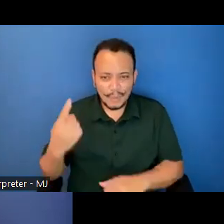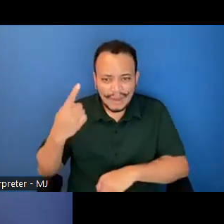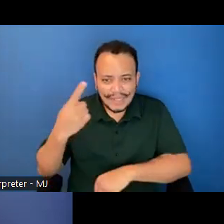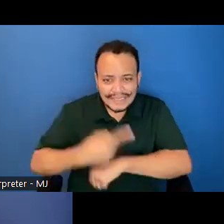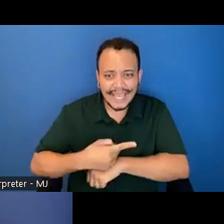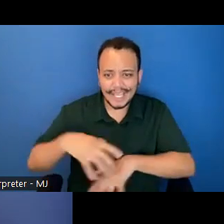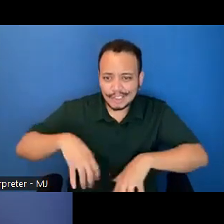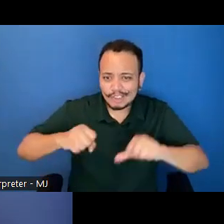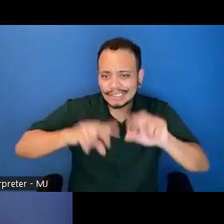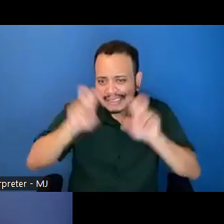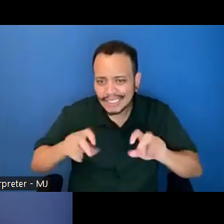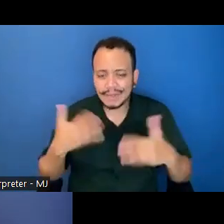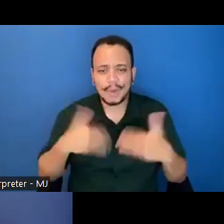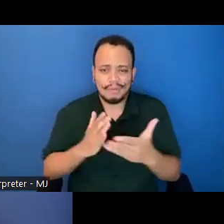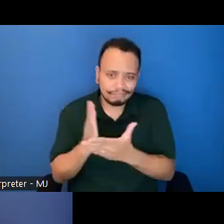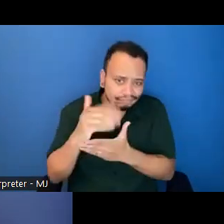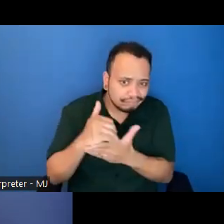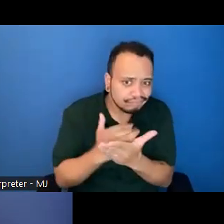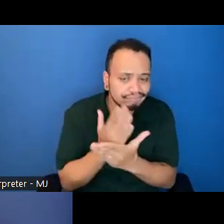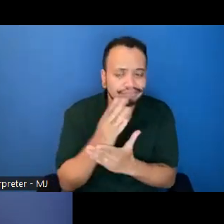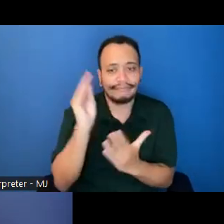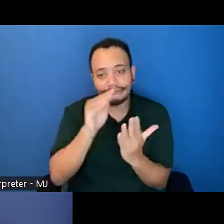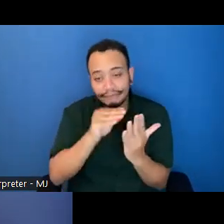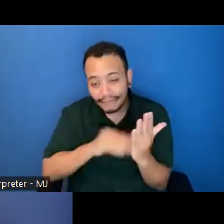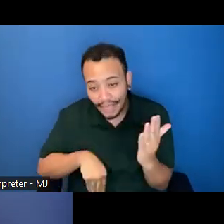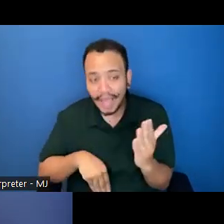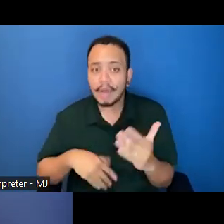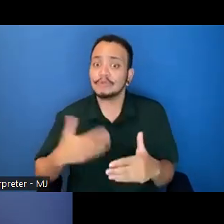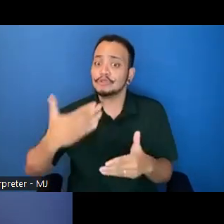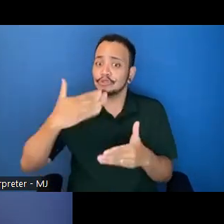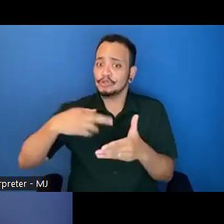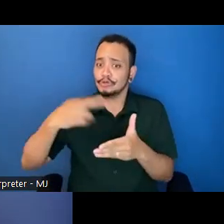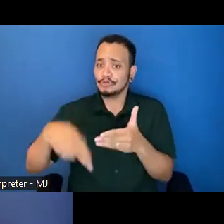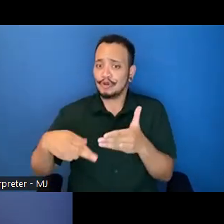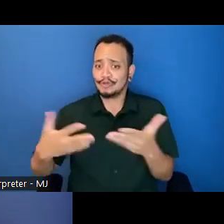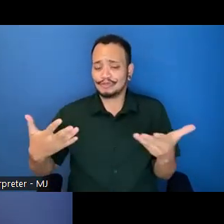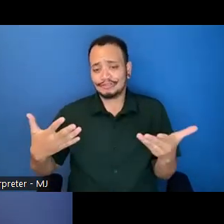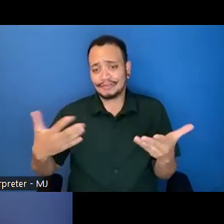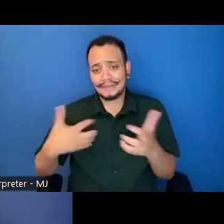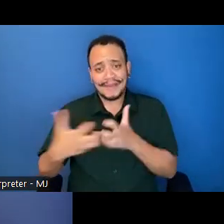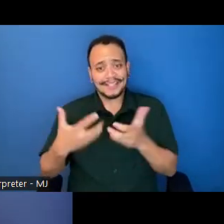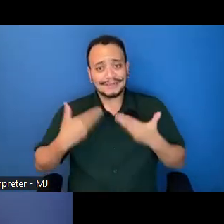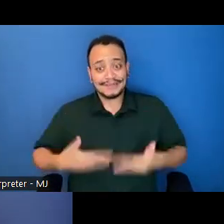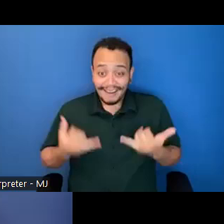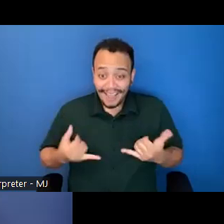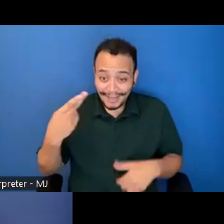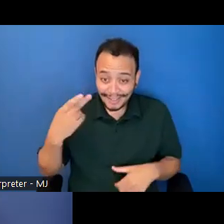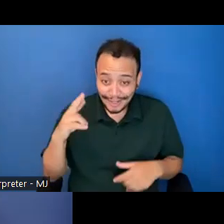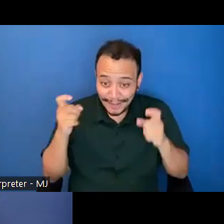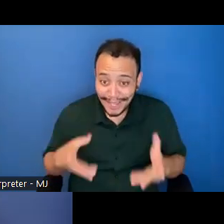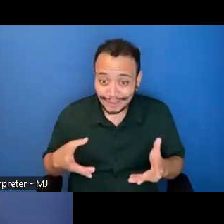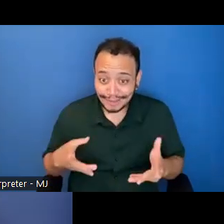and Mhm. it did end up producing really good results that I took advantage of and made that